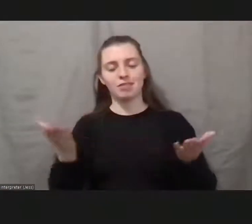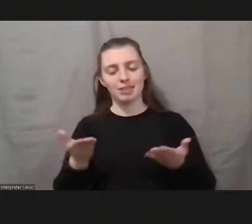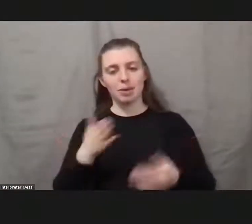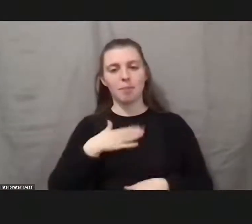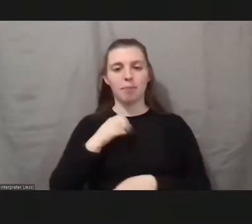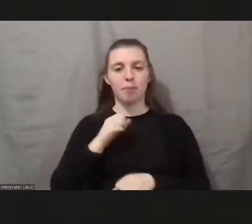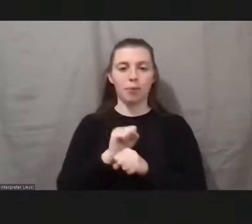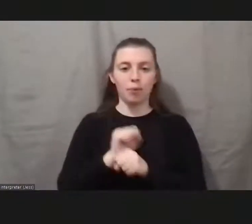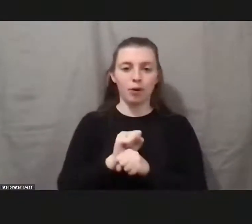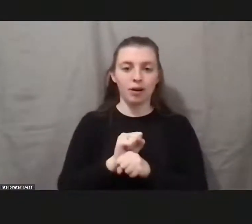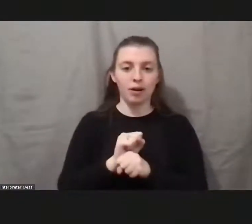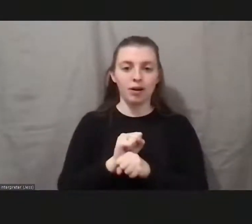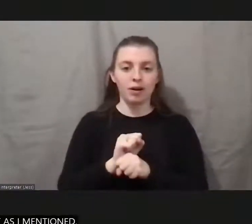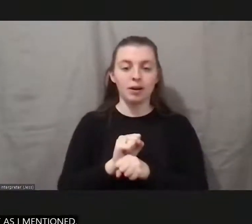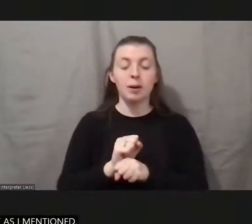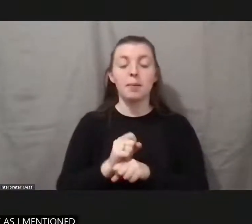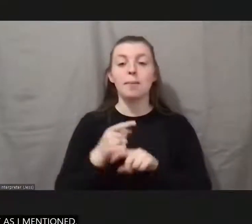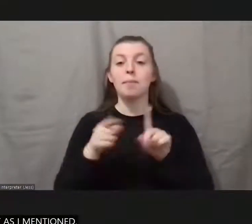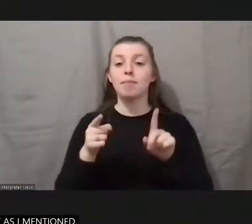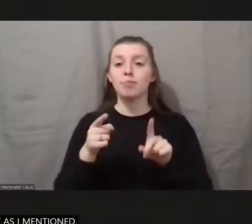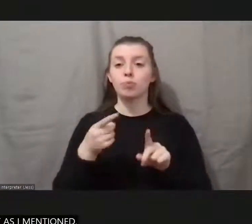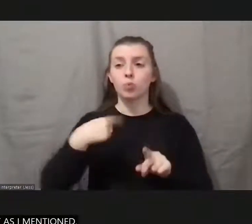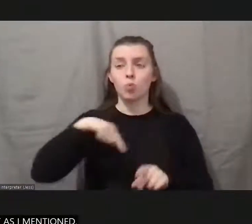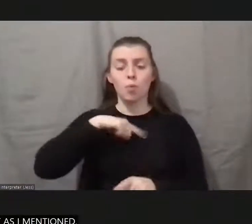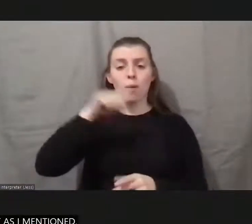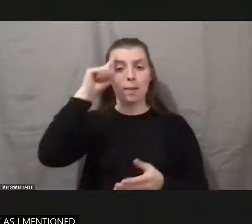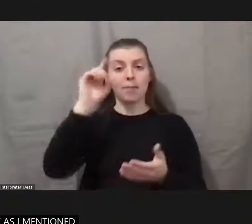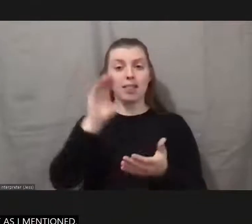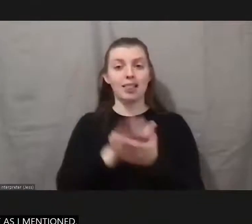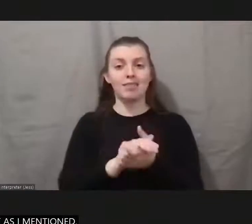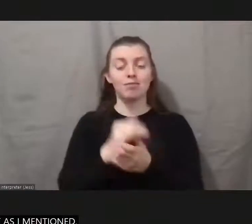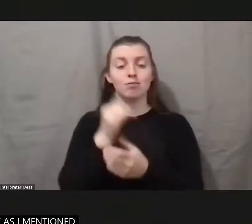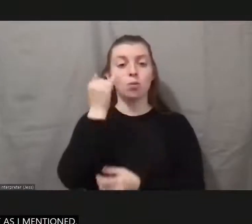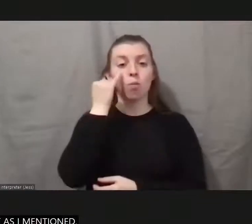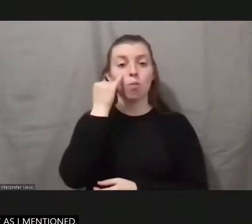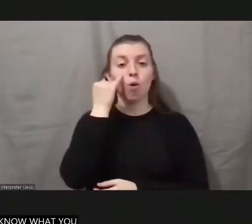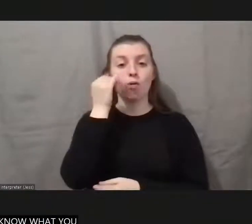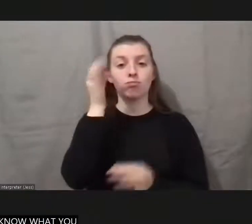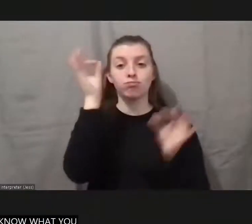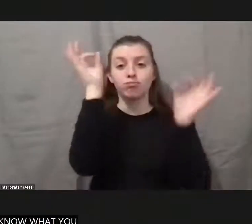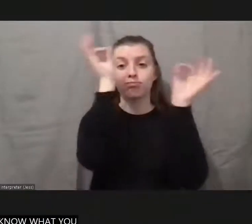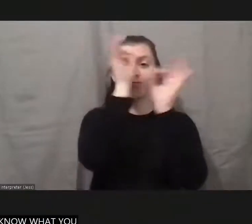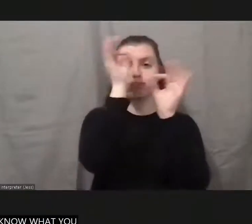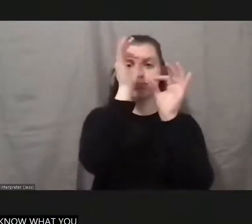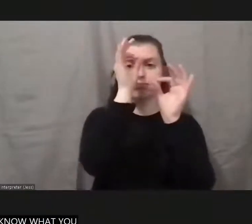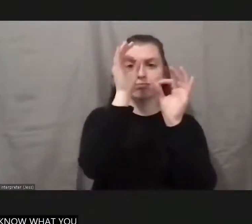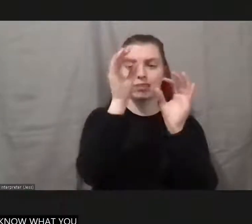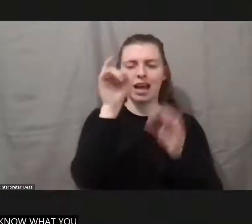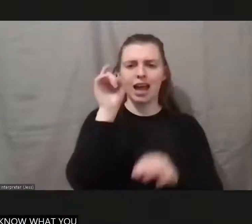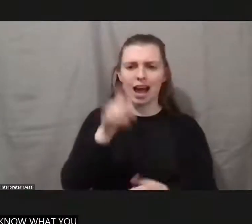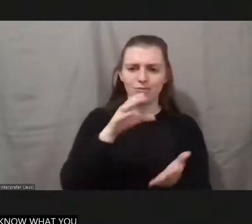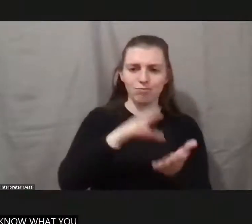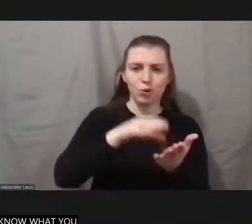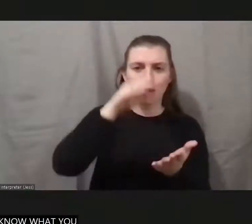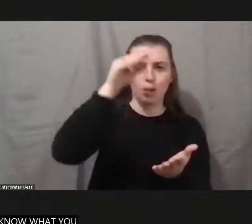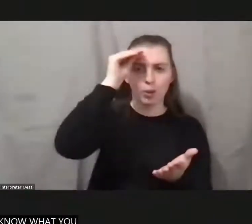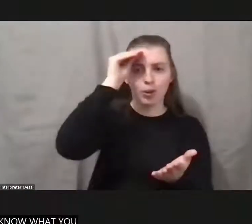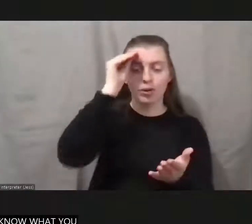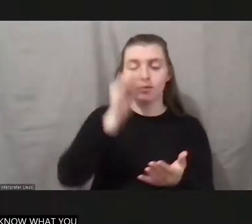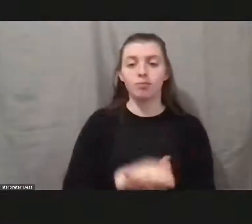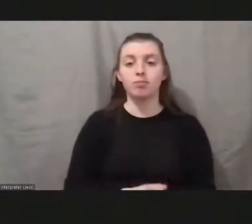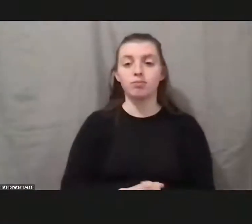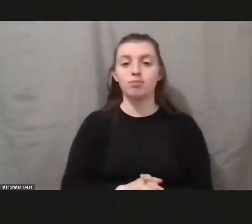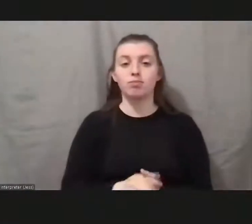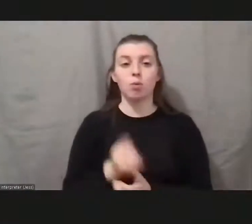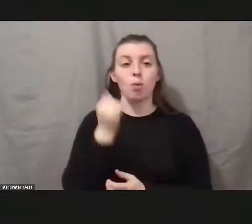know what you don't know. And we can't expect people to understand about disability if it's something that they are not used to.